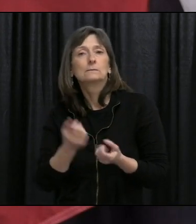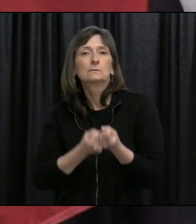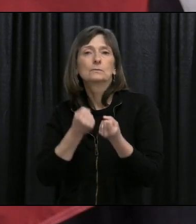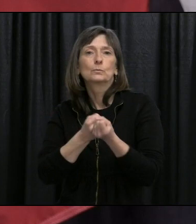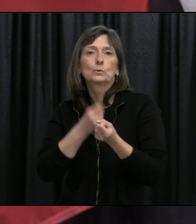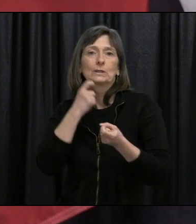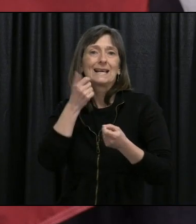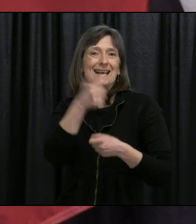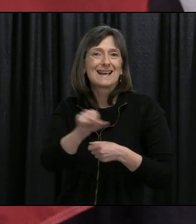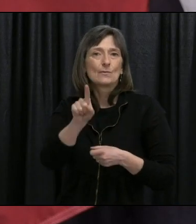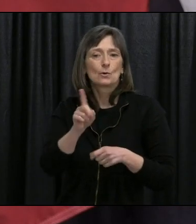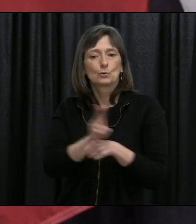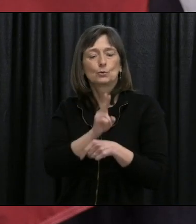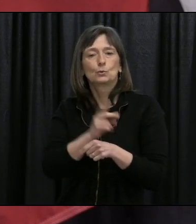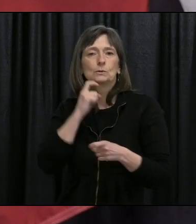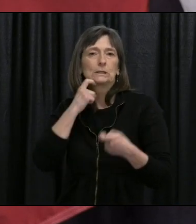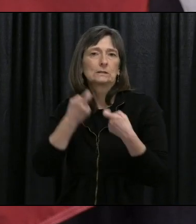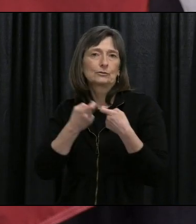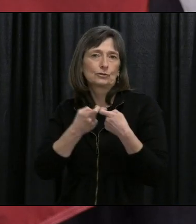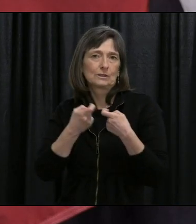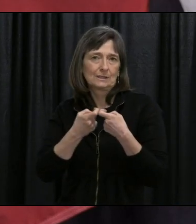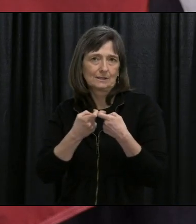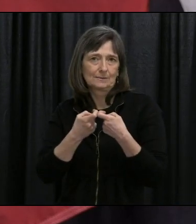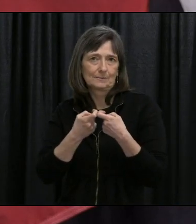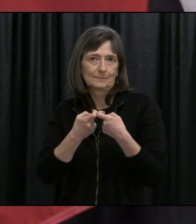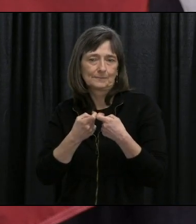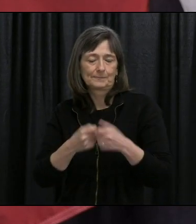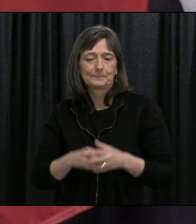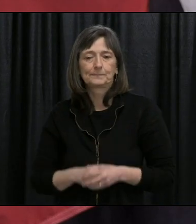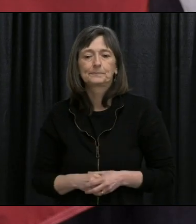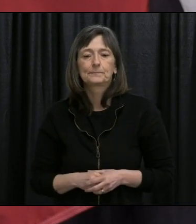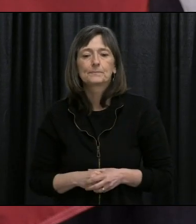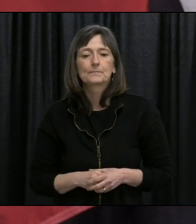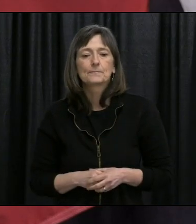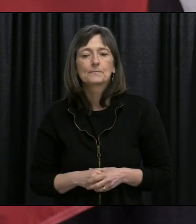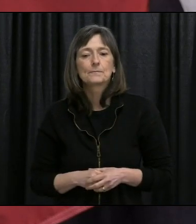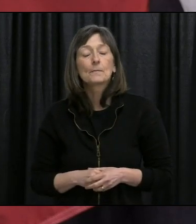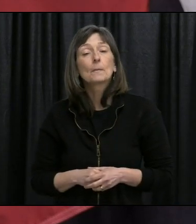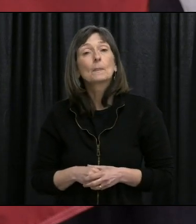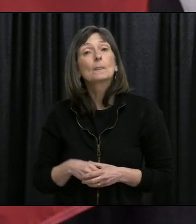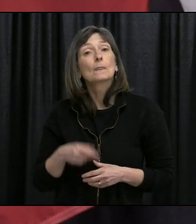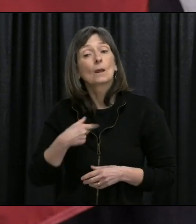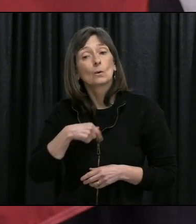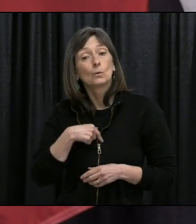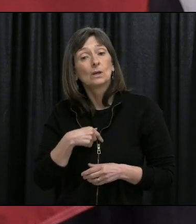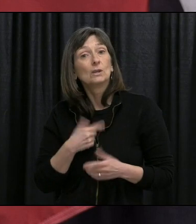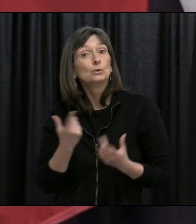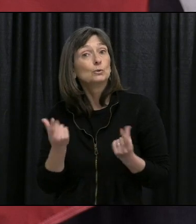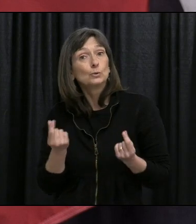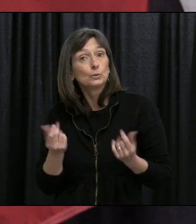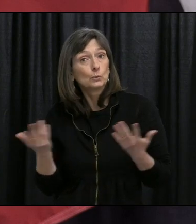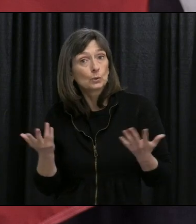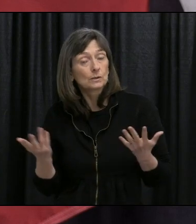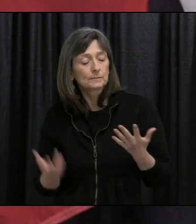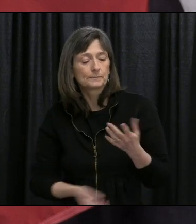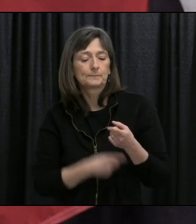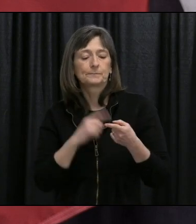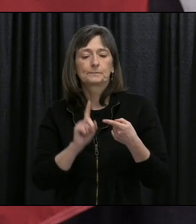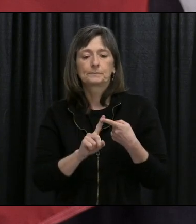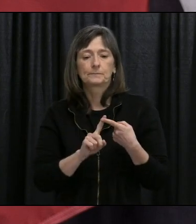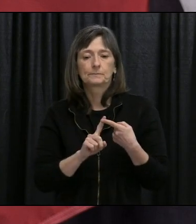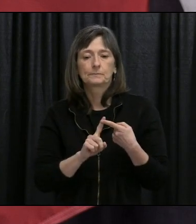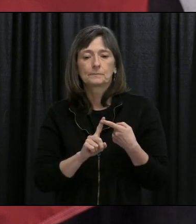been negatively impacted by the virus. We are supporting you through a number of actions. The first one is through